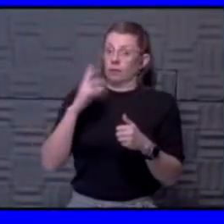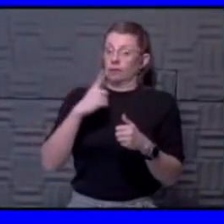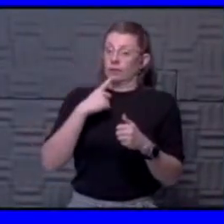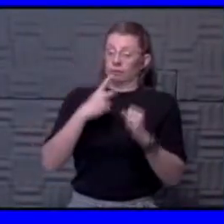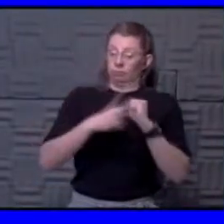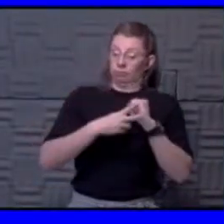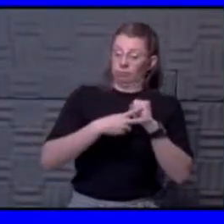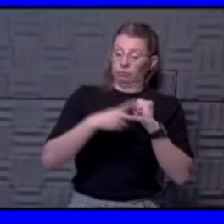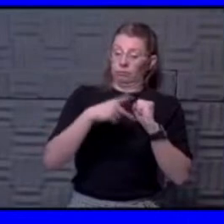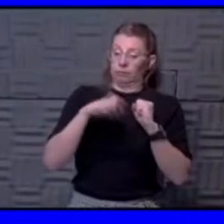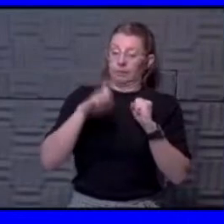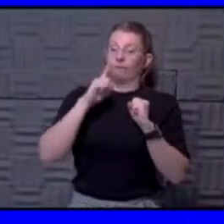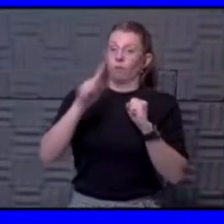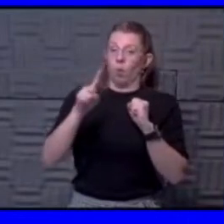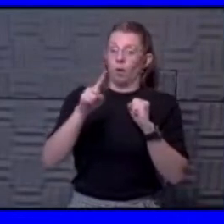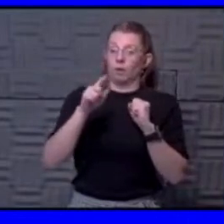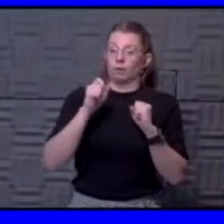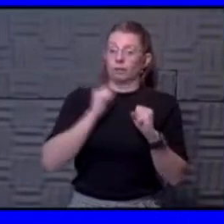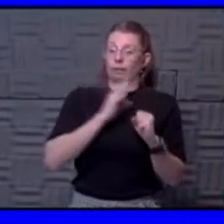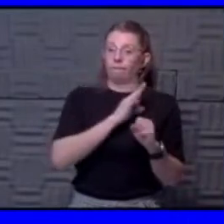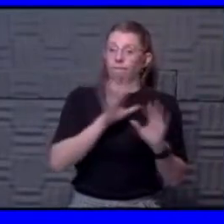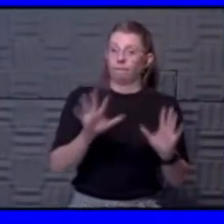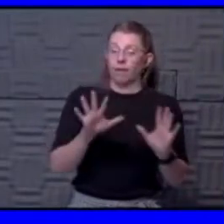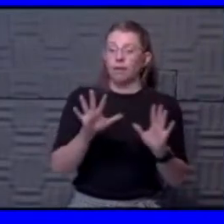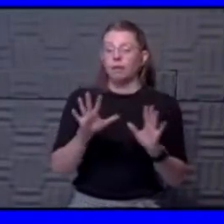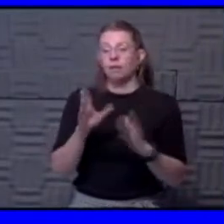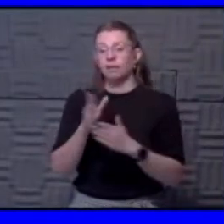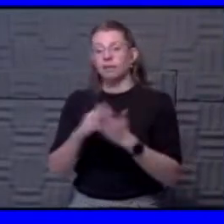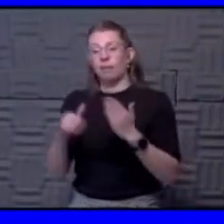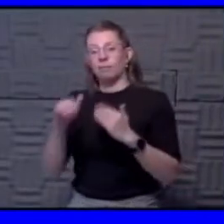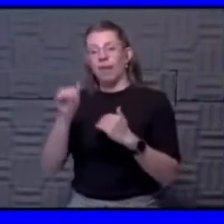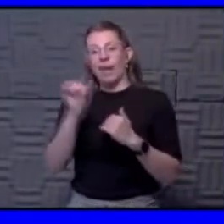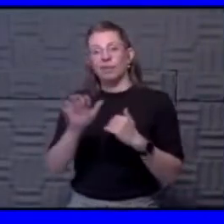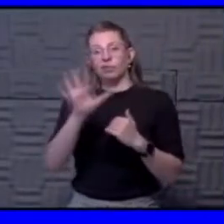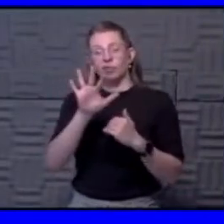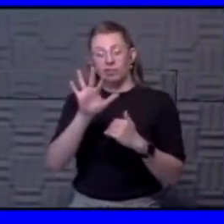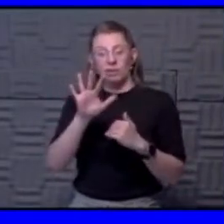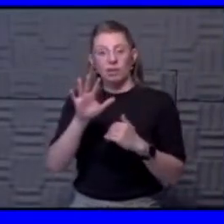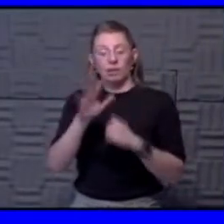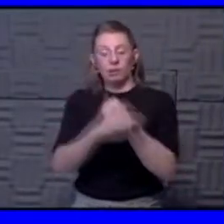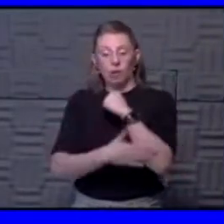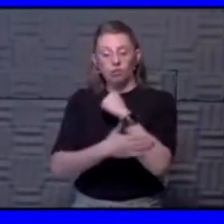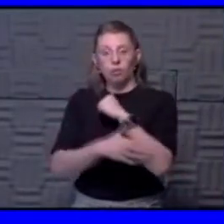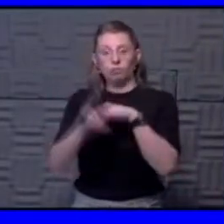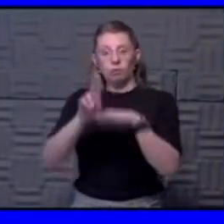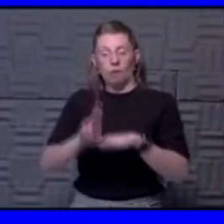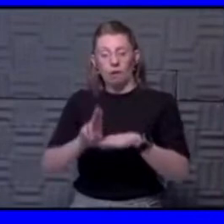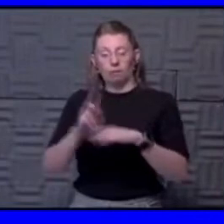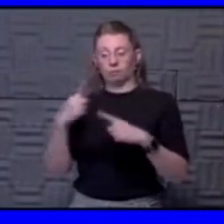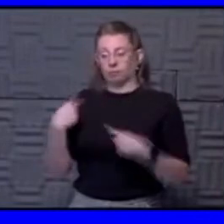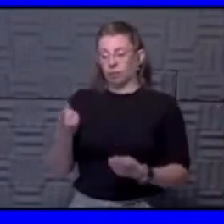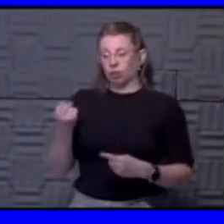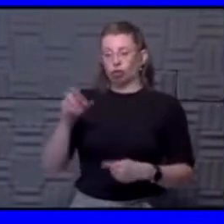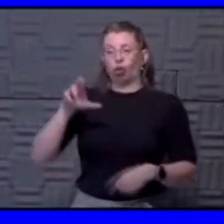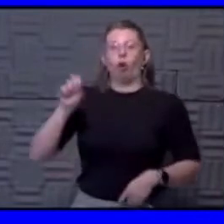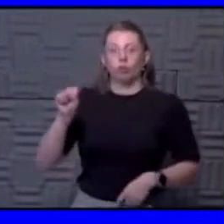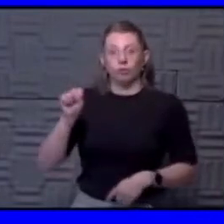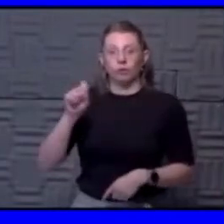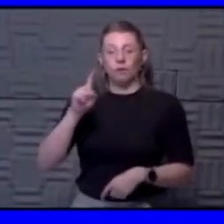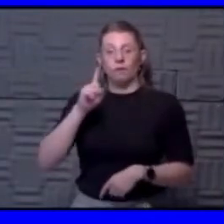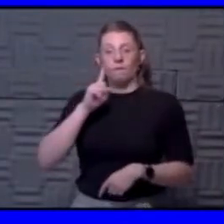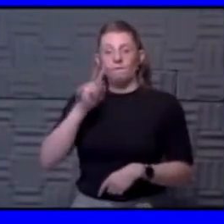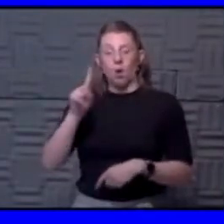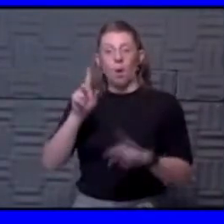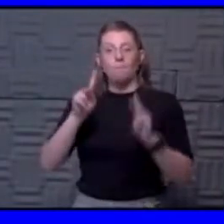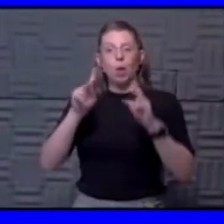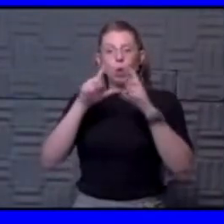culture here in America is different than some of the Asian countries that have been wearing masks, you know, really since SARS, not only for infection purposes, but for